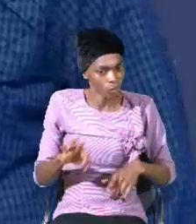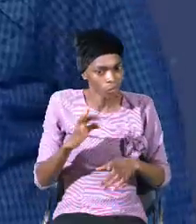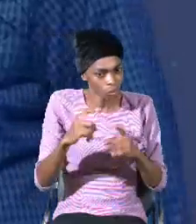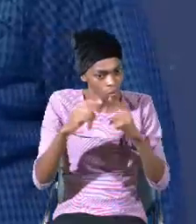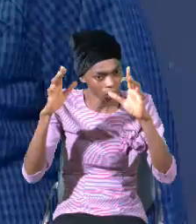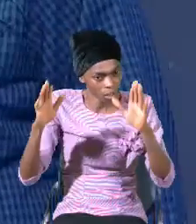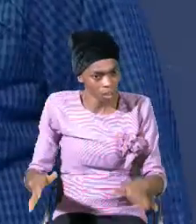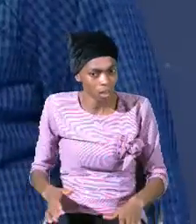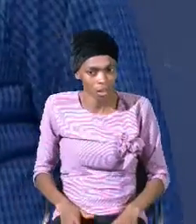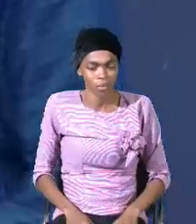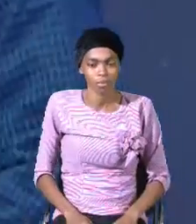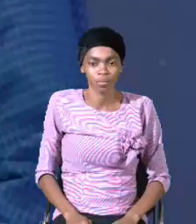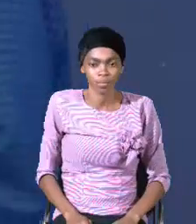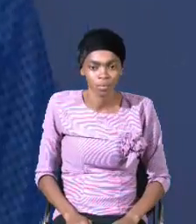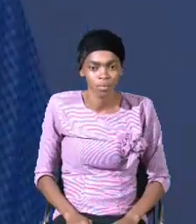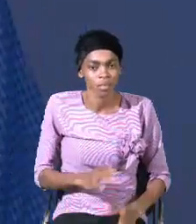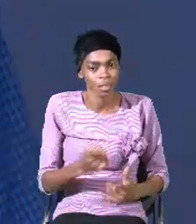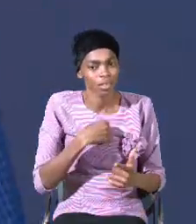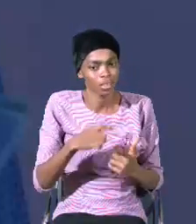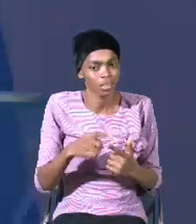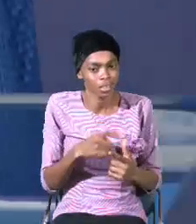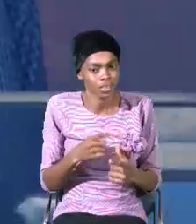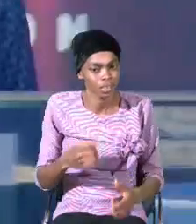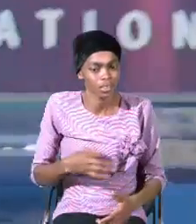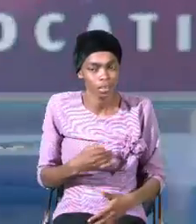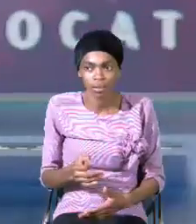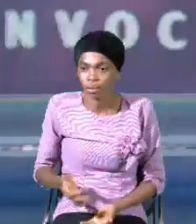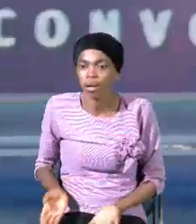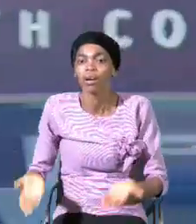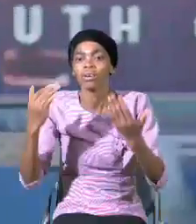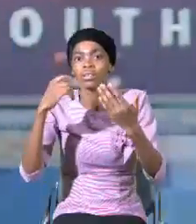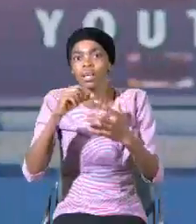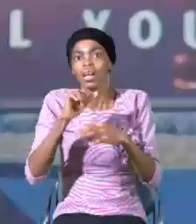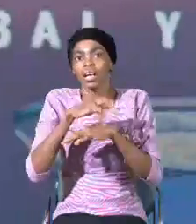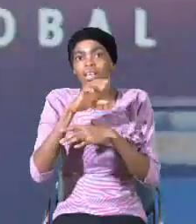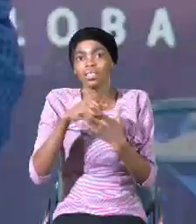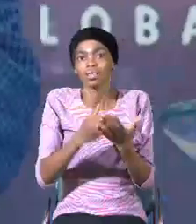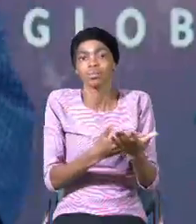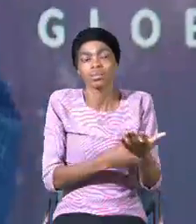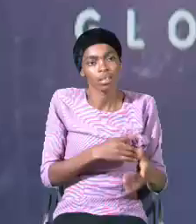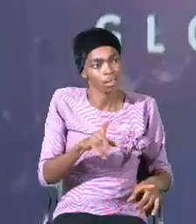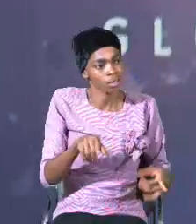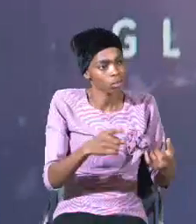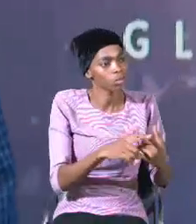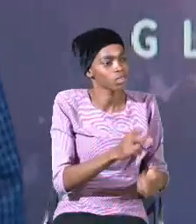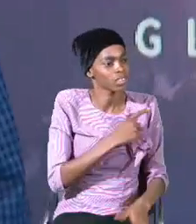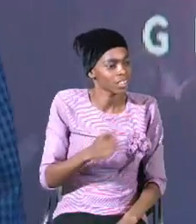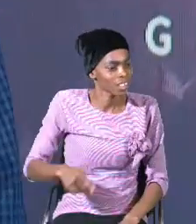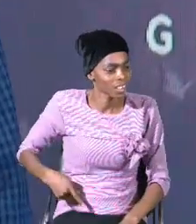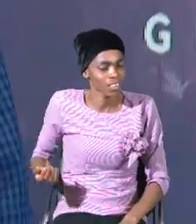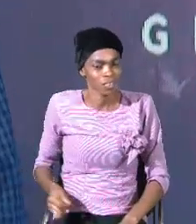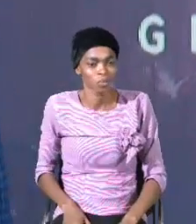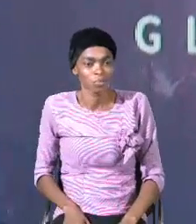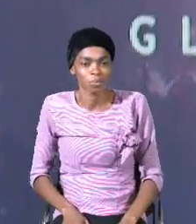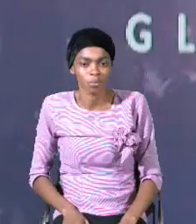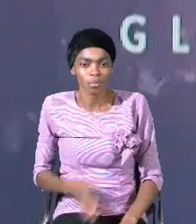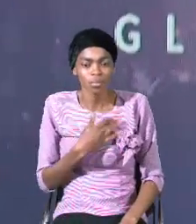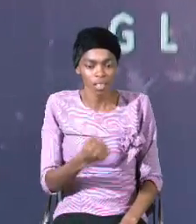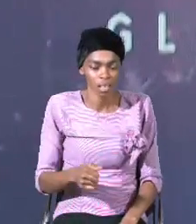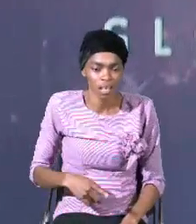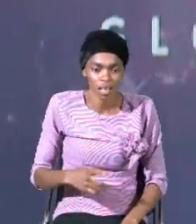hang him there. And then the man rose up early in the morning, and he went to the king. And